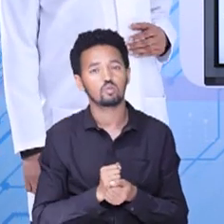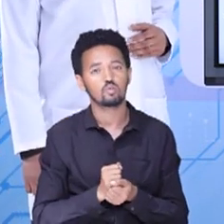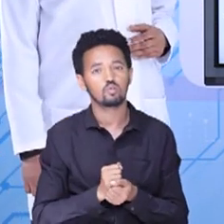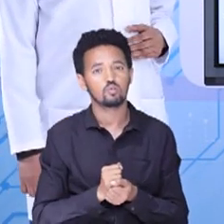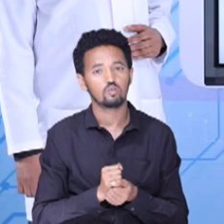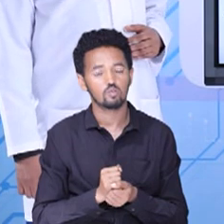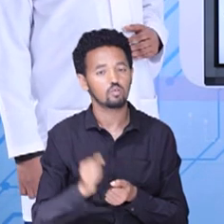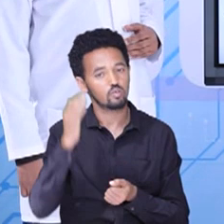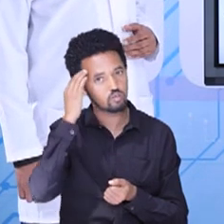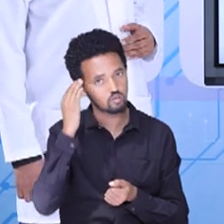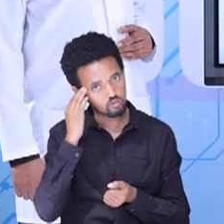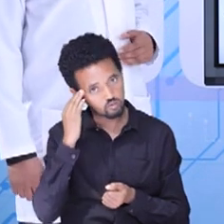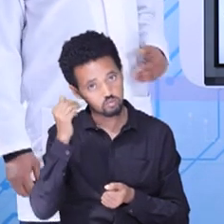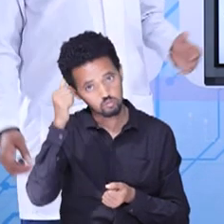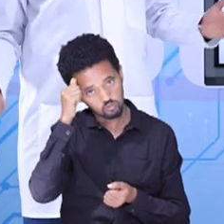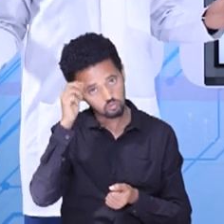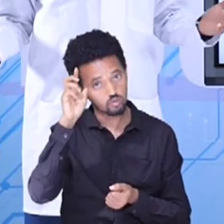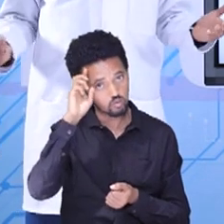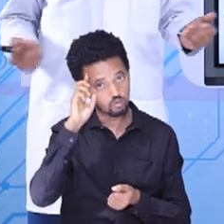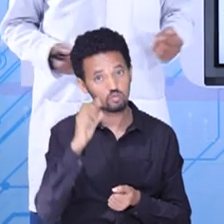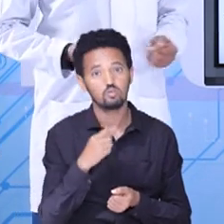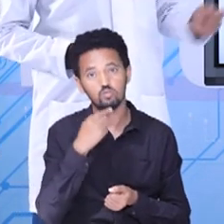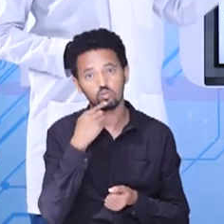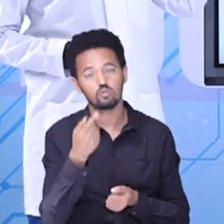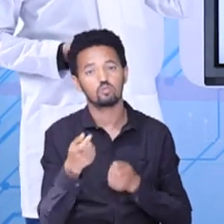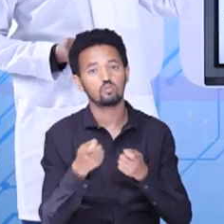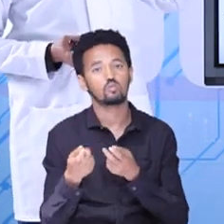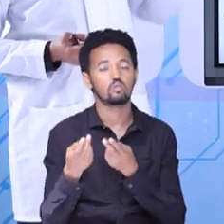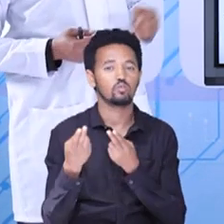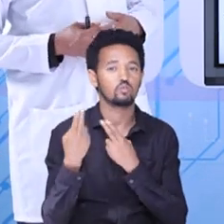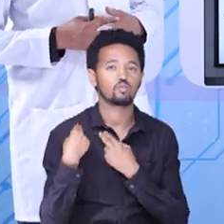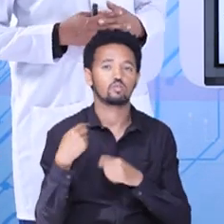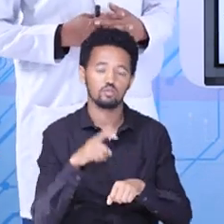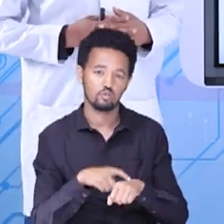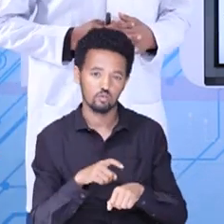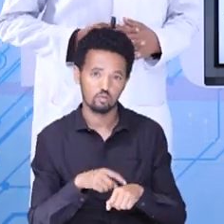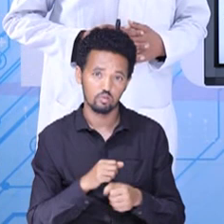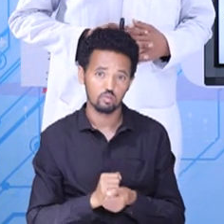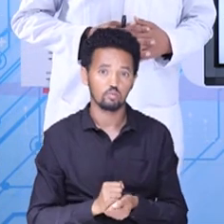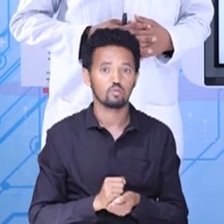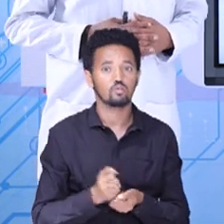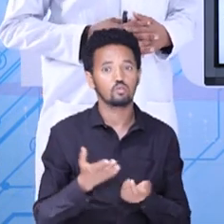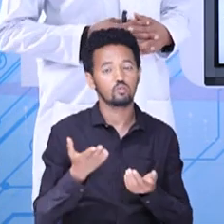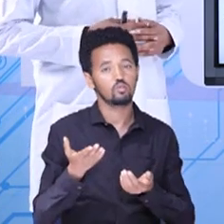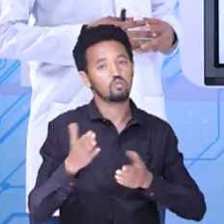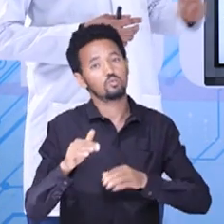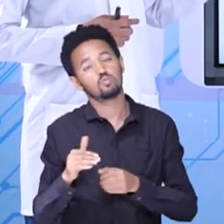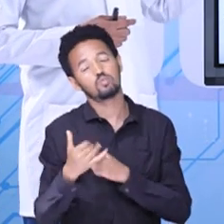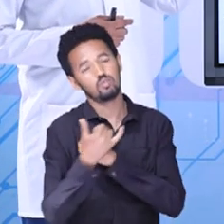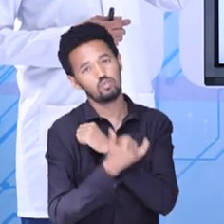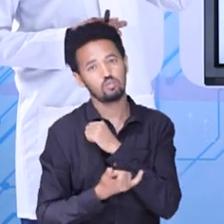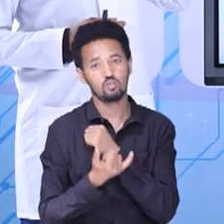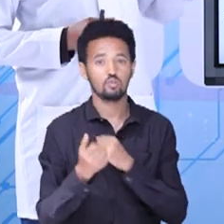aristocratic Ras Emru Haile Selassie. During the time, Emperor Haile Selassie was absent in the country.